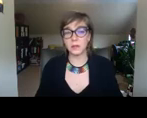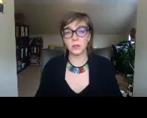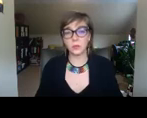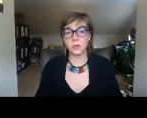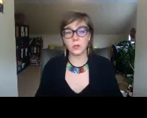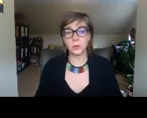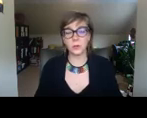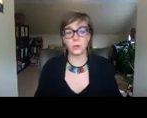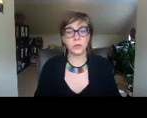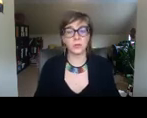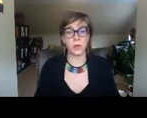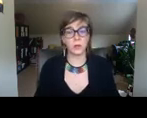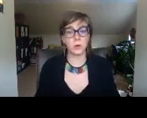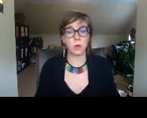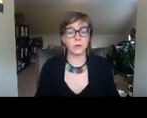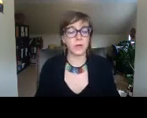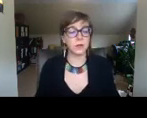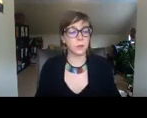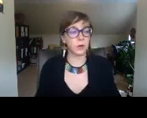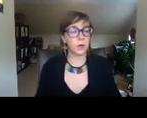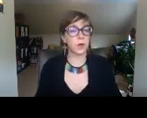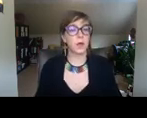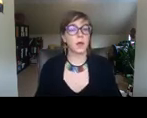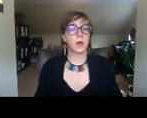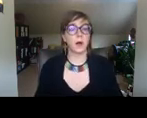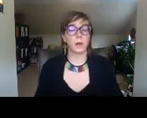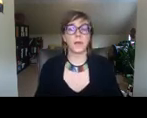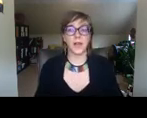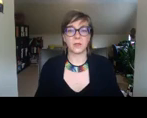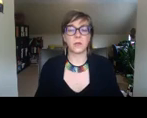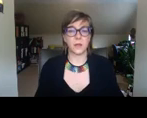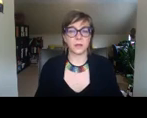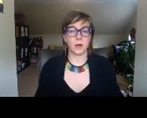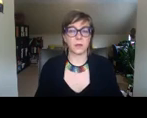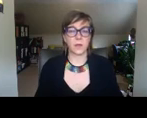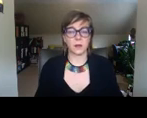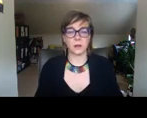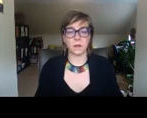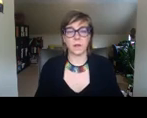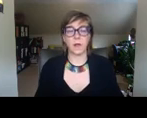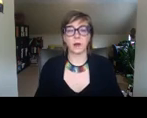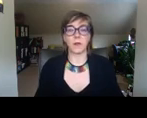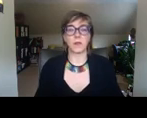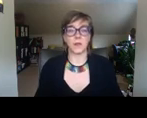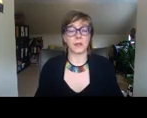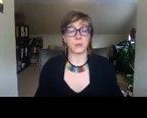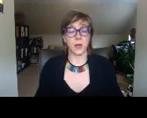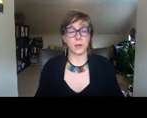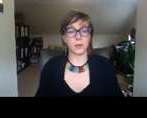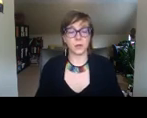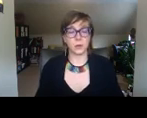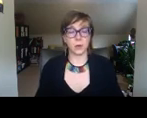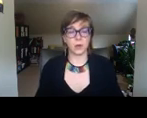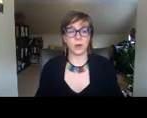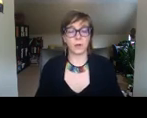get in touch with an interpreter, with a trained or qualified interpreter, that's when things got really ugly. And I think that is what